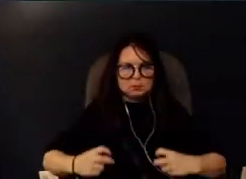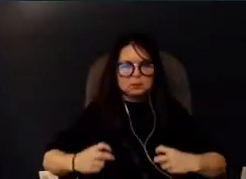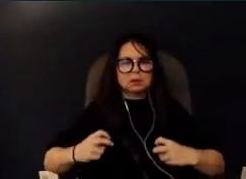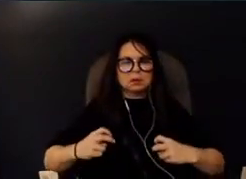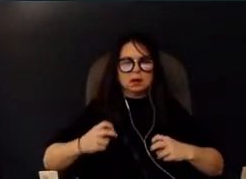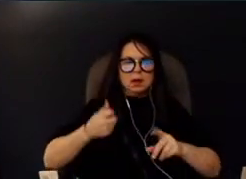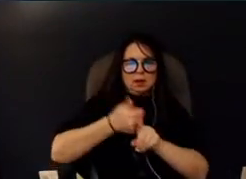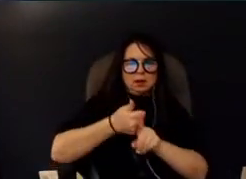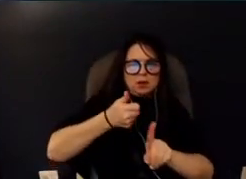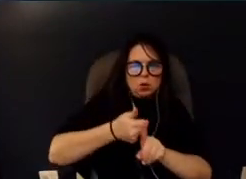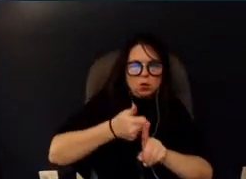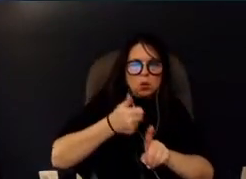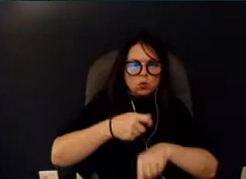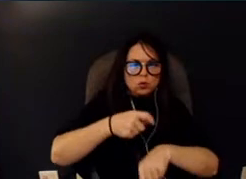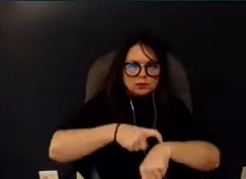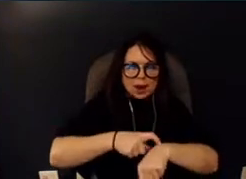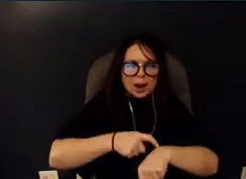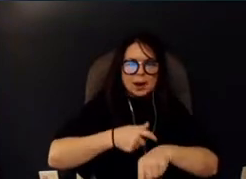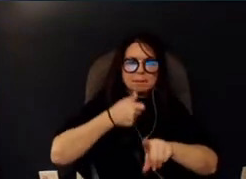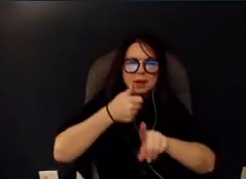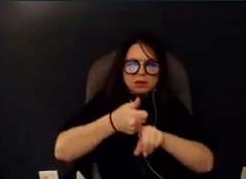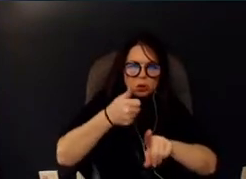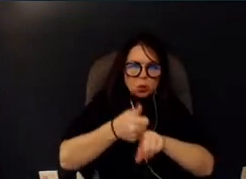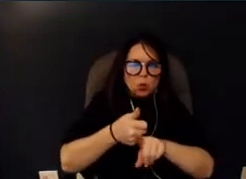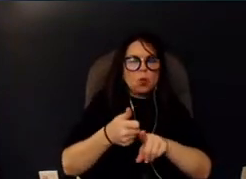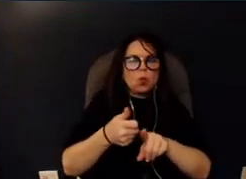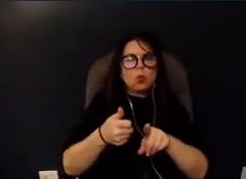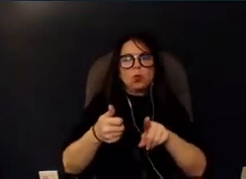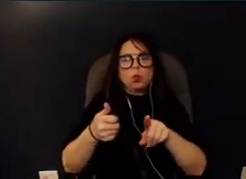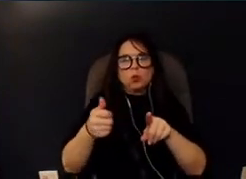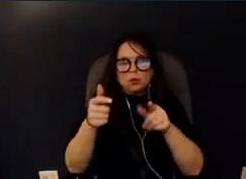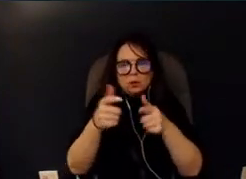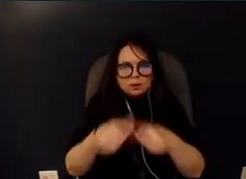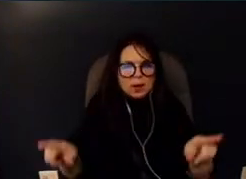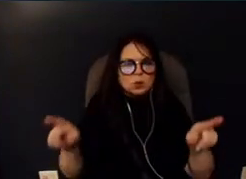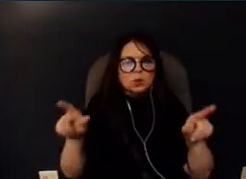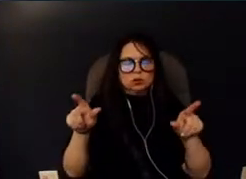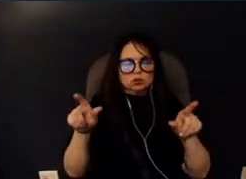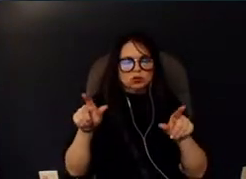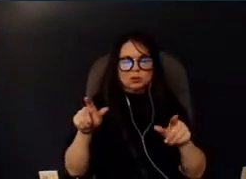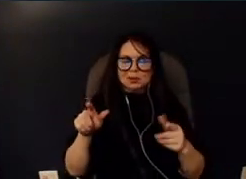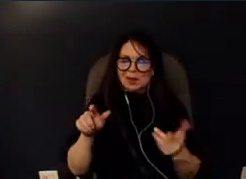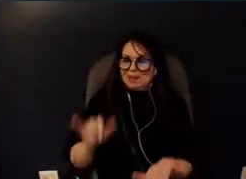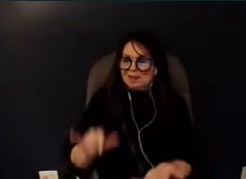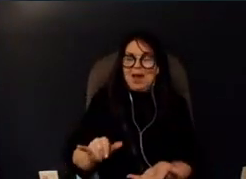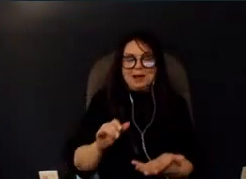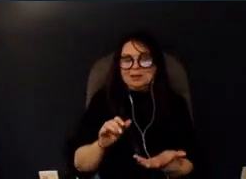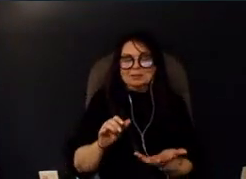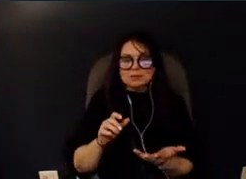time. And so that's really what I would love to see long term.